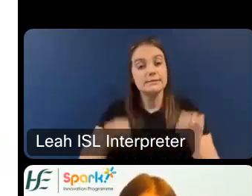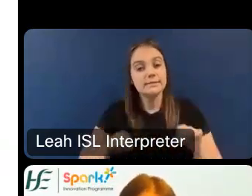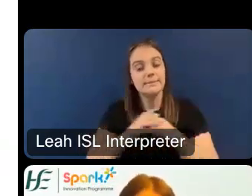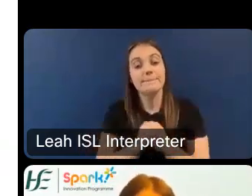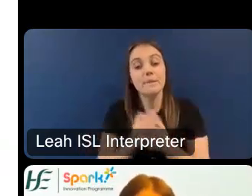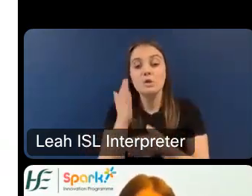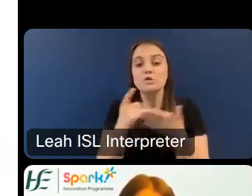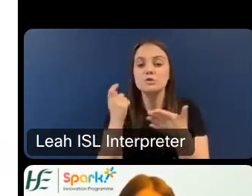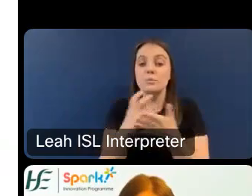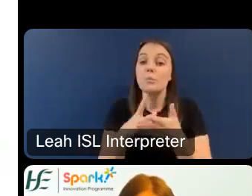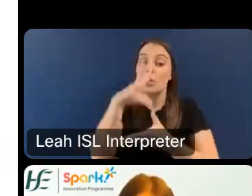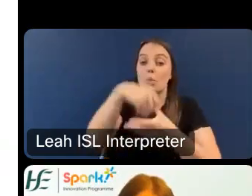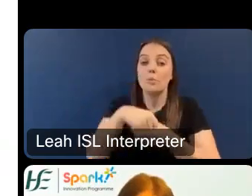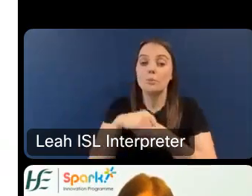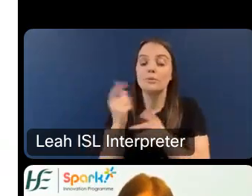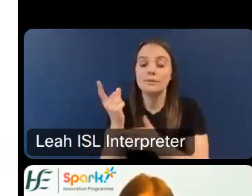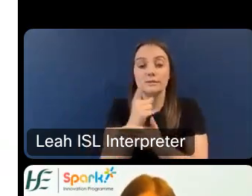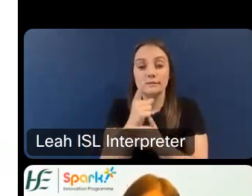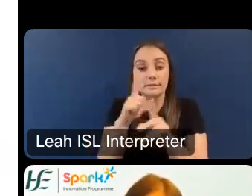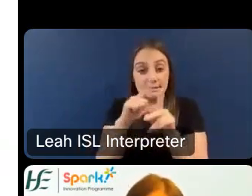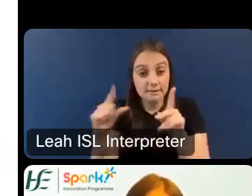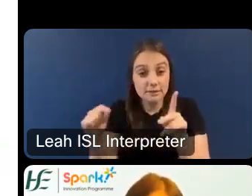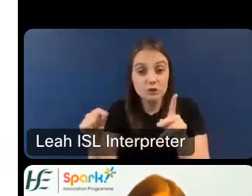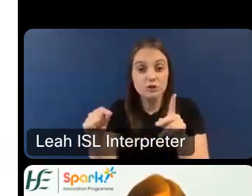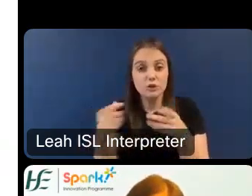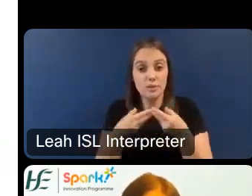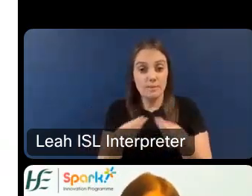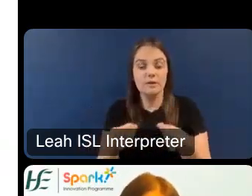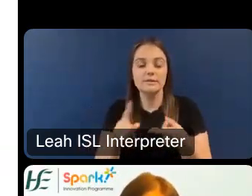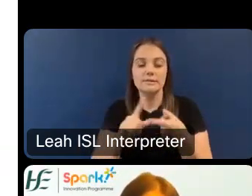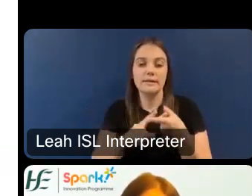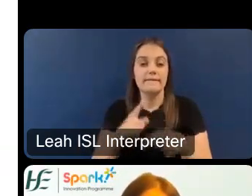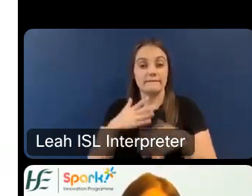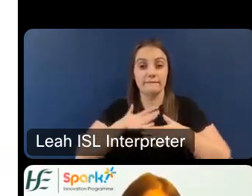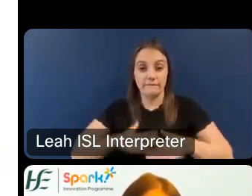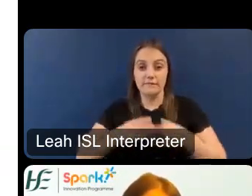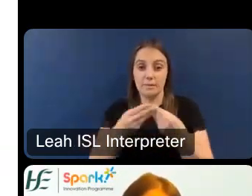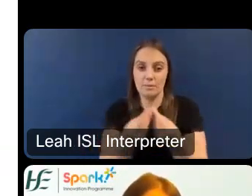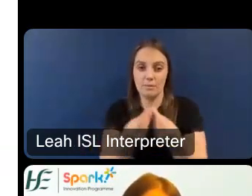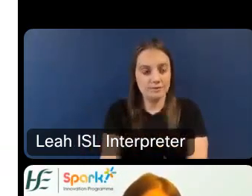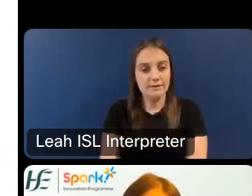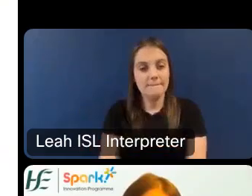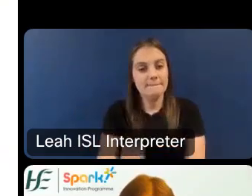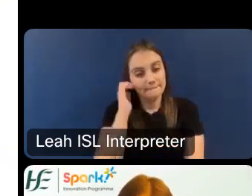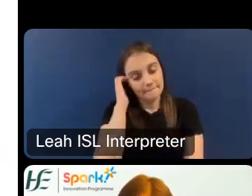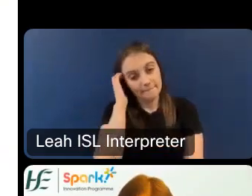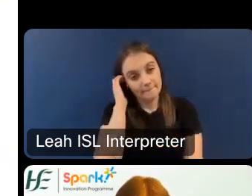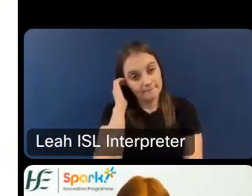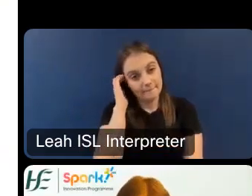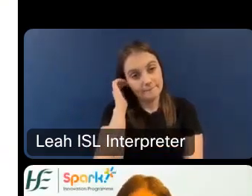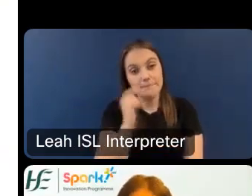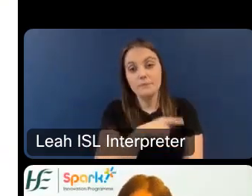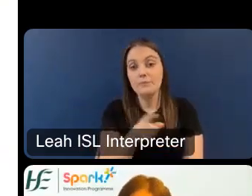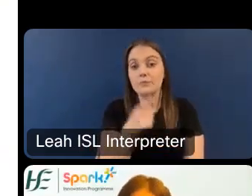encompass those digital and physical products as well. But I'm going to talk about this in the next few slides. So there you can see the design